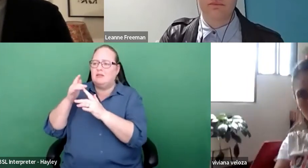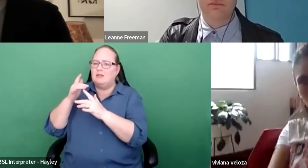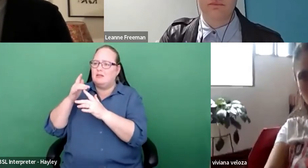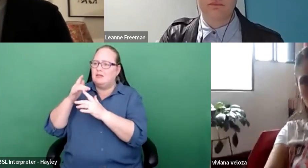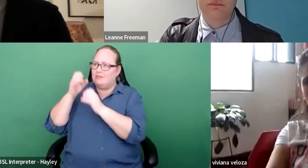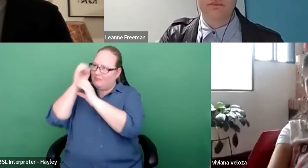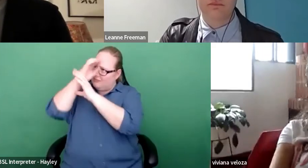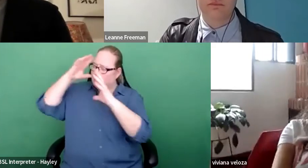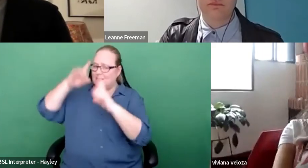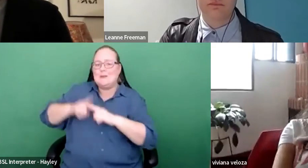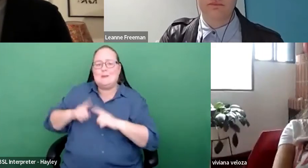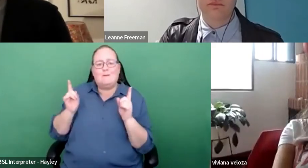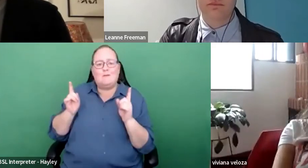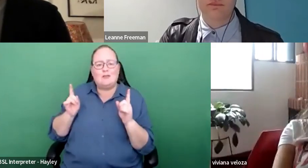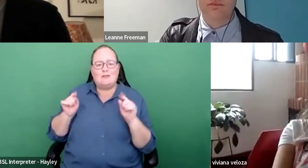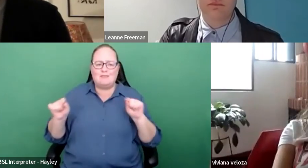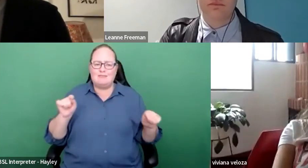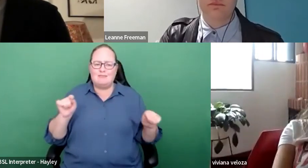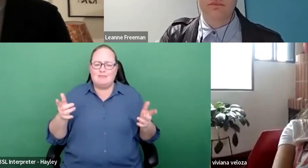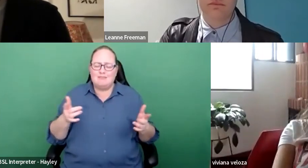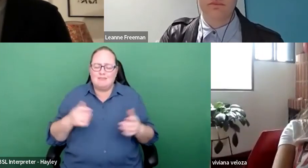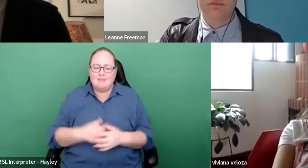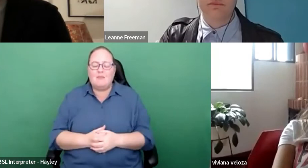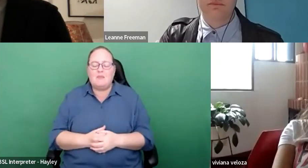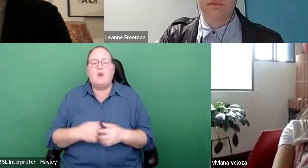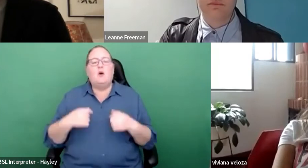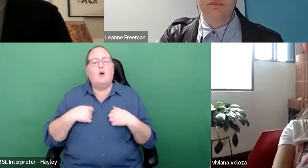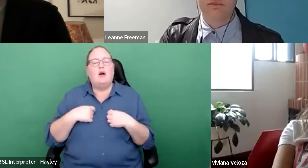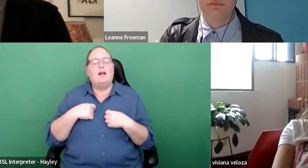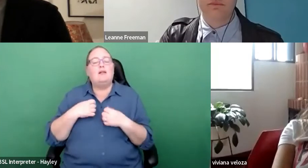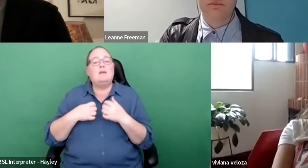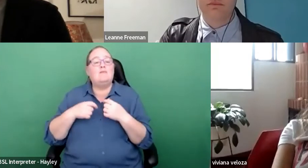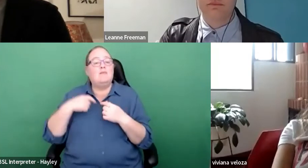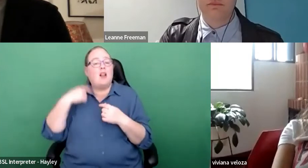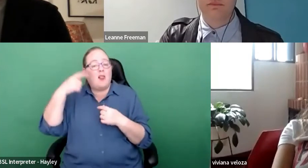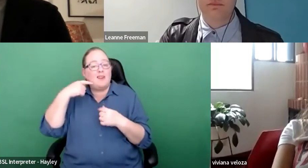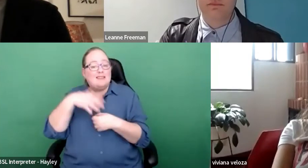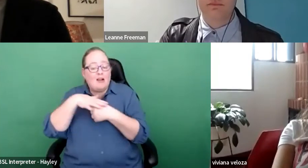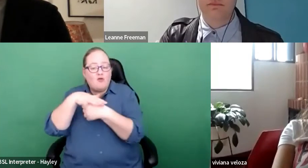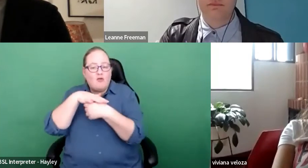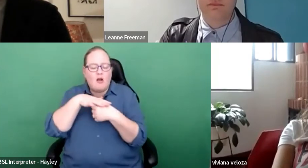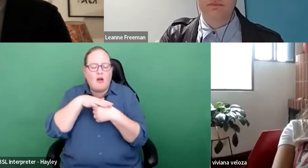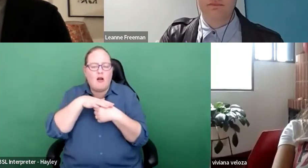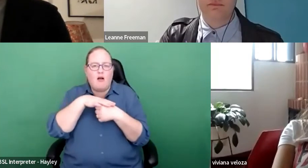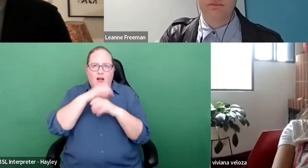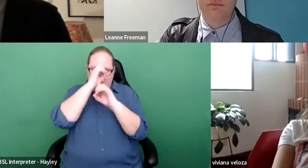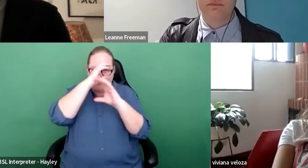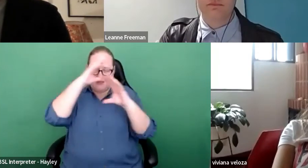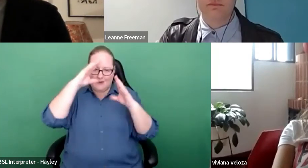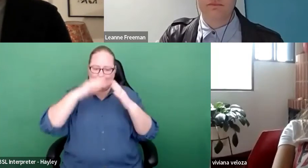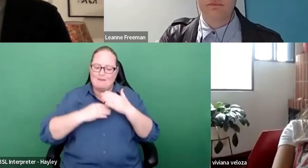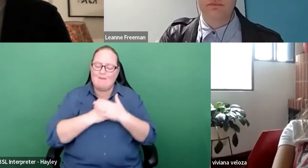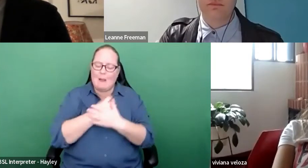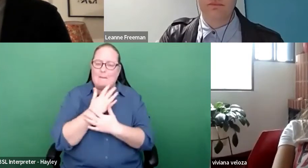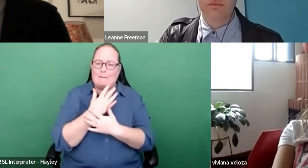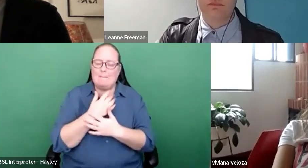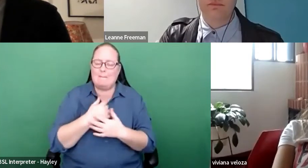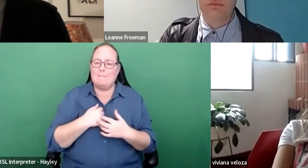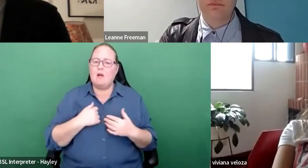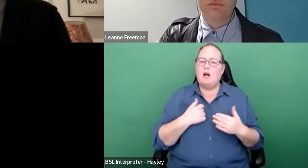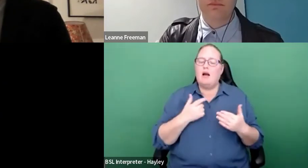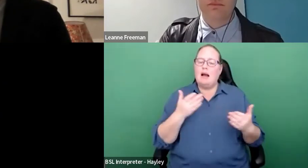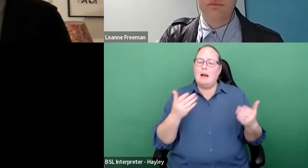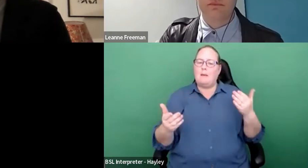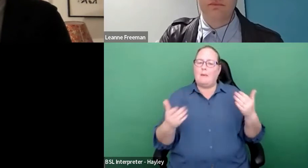identities that places in London develop. And for me, this kind of comparison kind of prevented me from going into a singular imagination